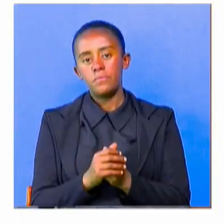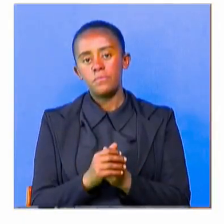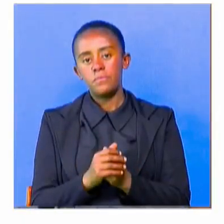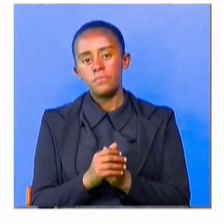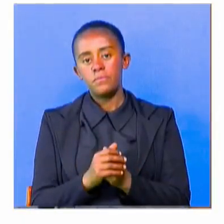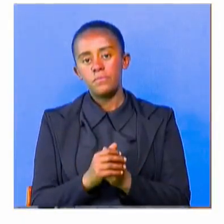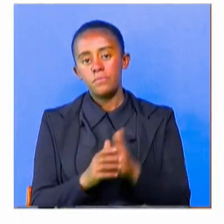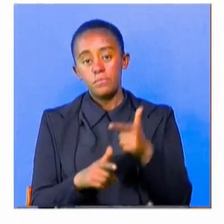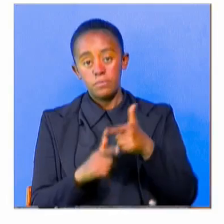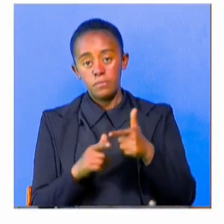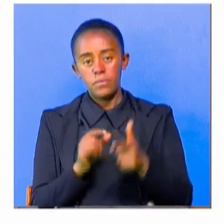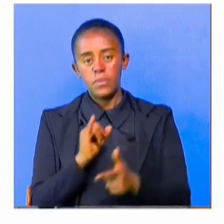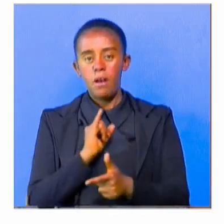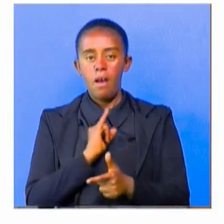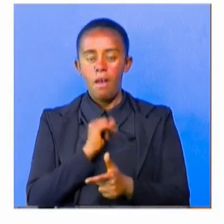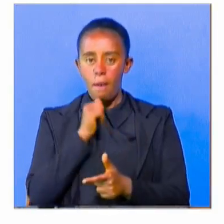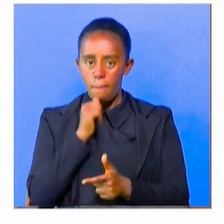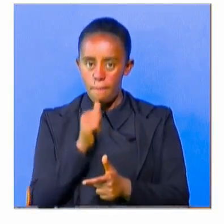cleans